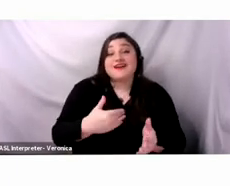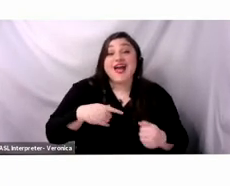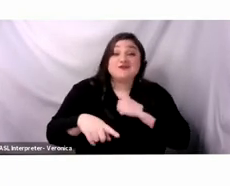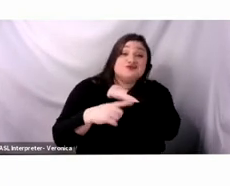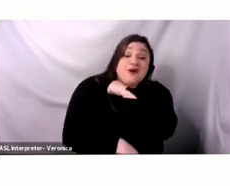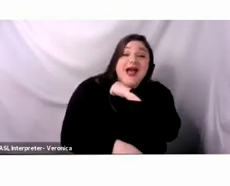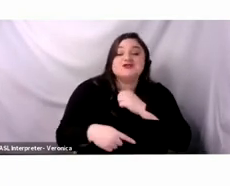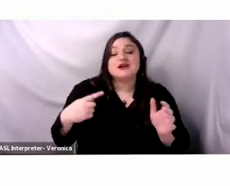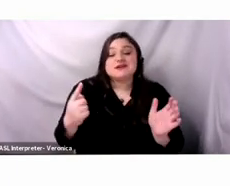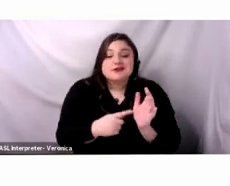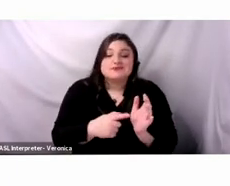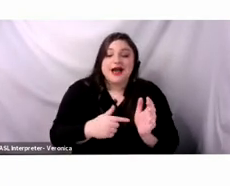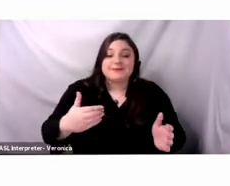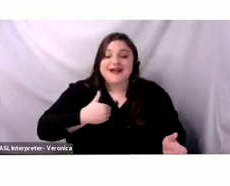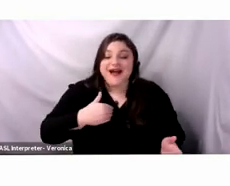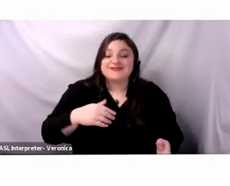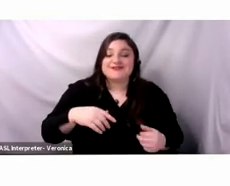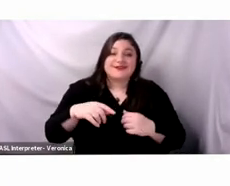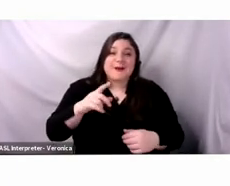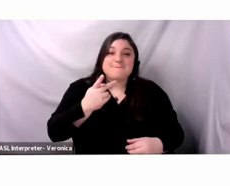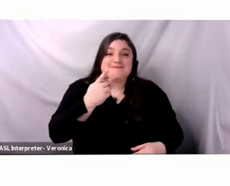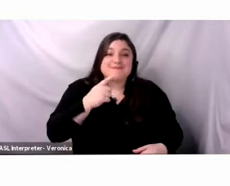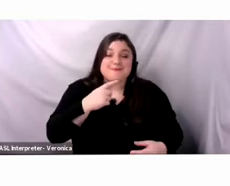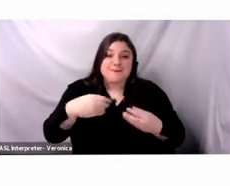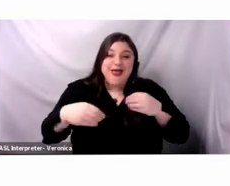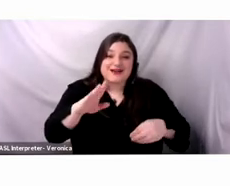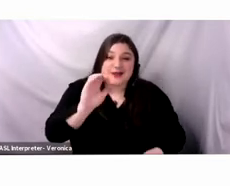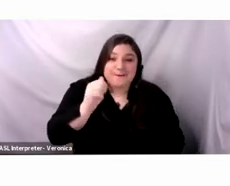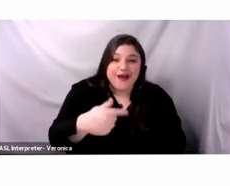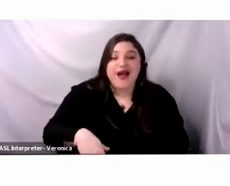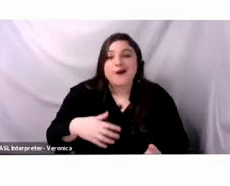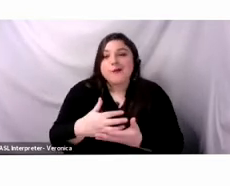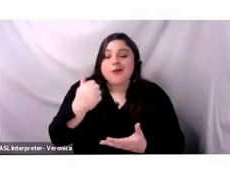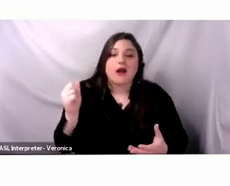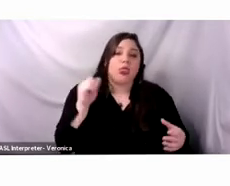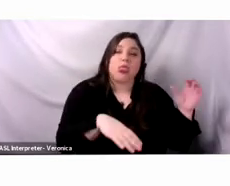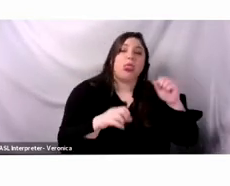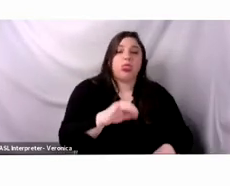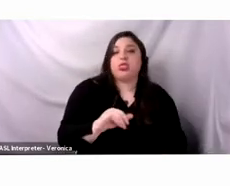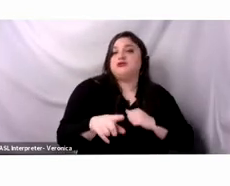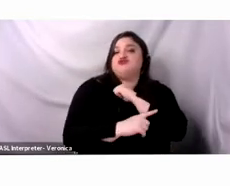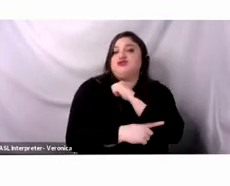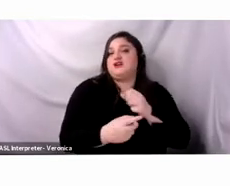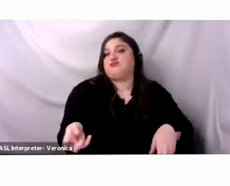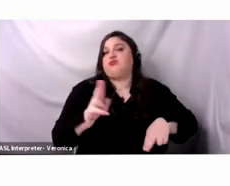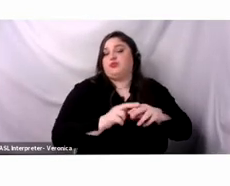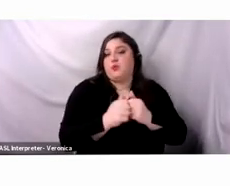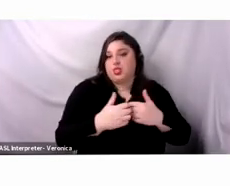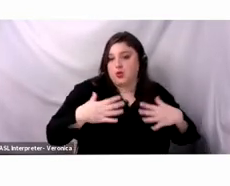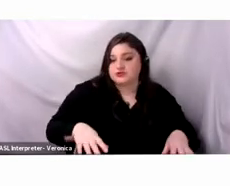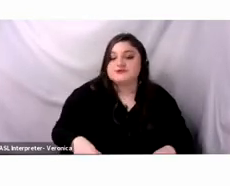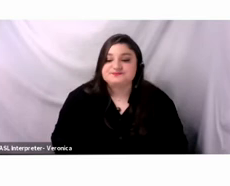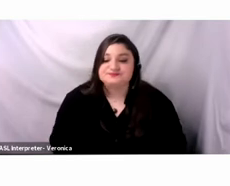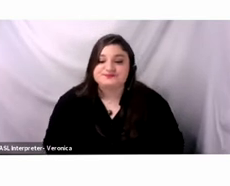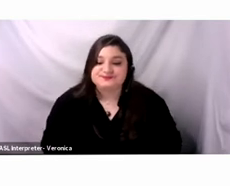bags, bottles, and stuff like that. There are roughly 100 families who import most of the clothing coming into Consumato. The cost